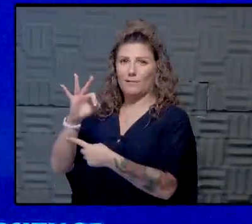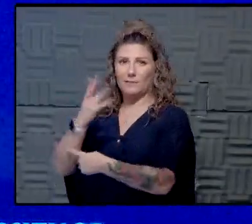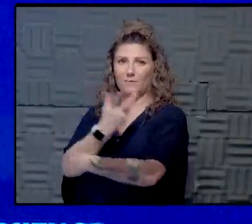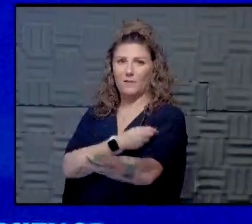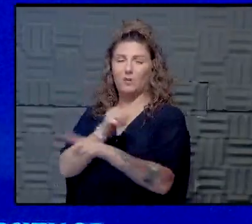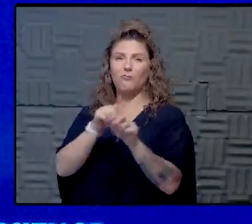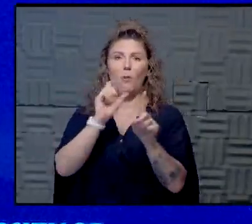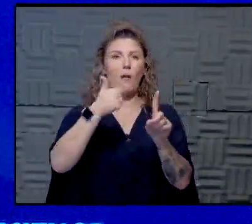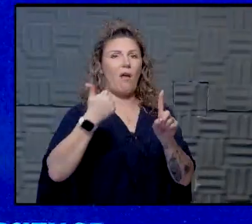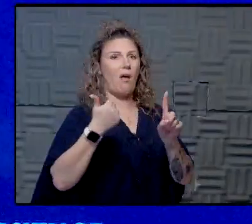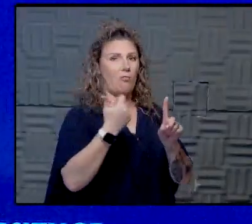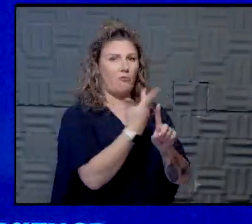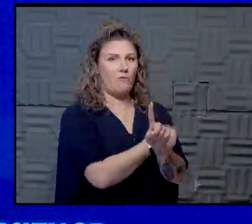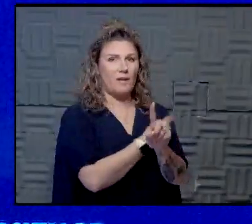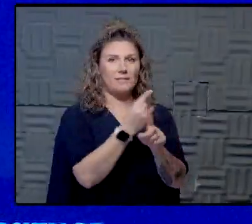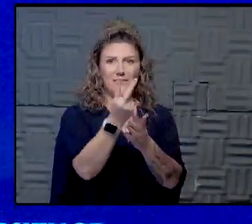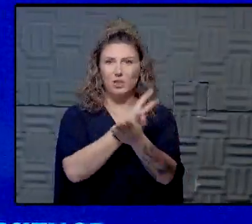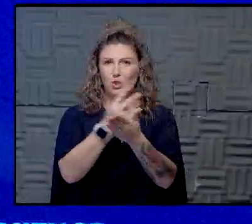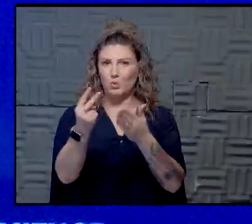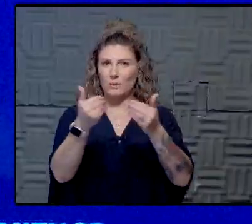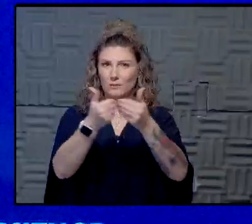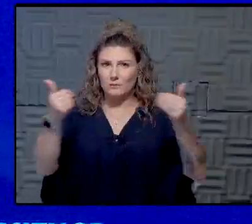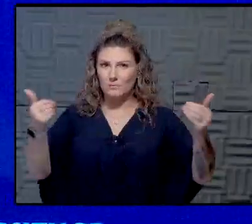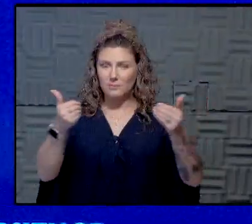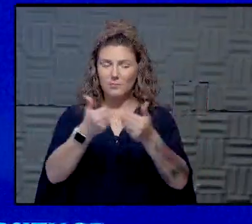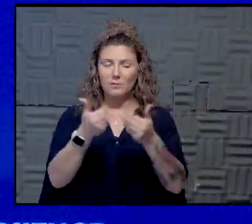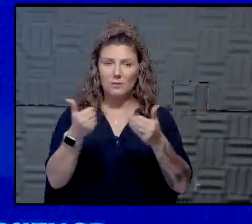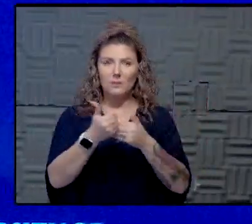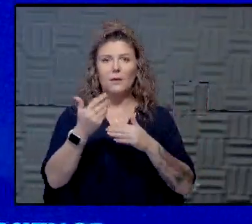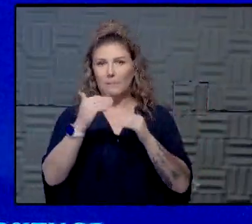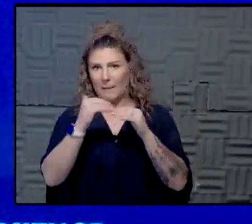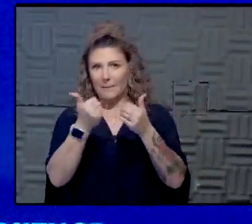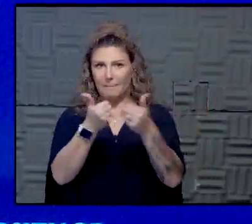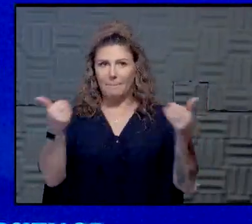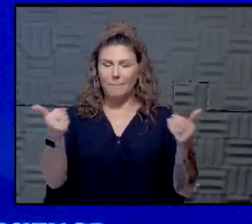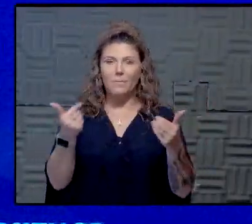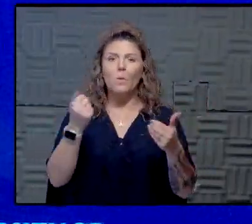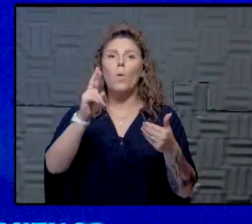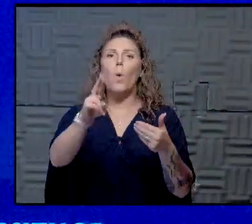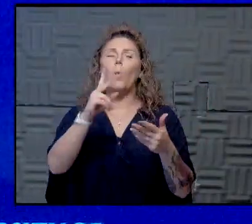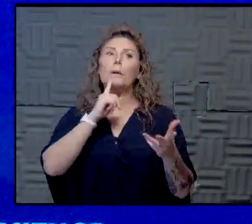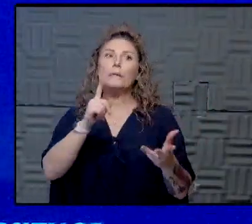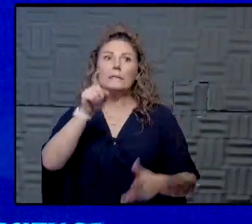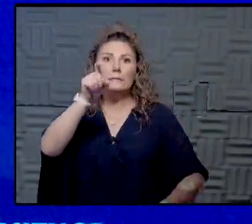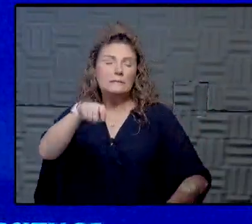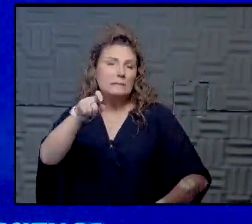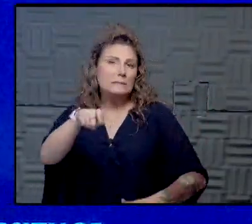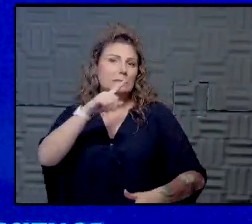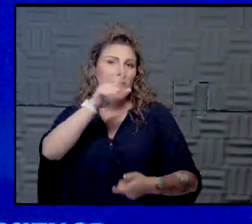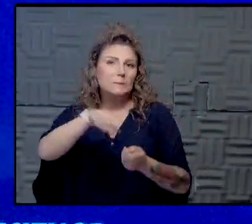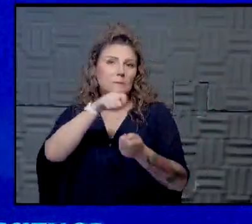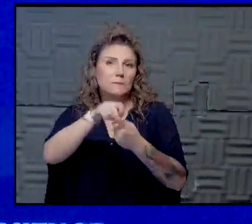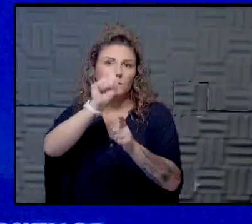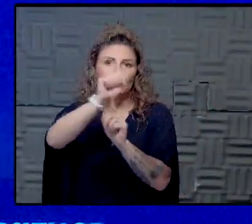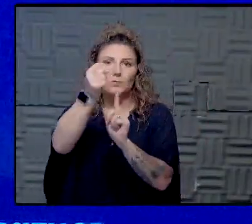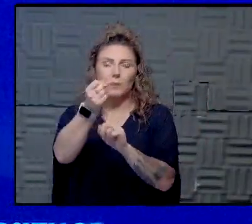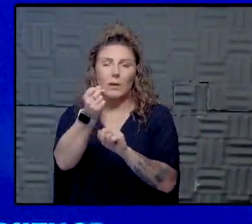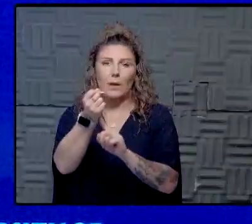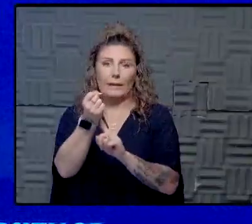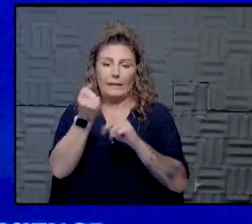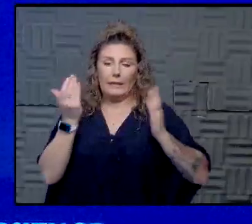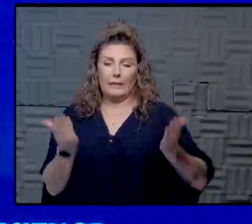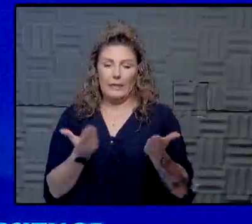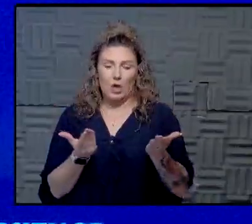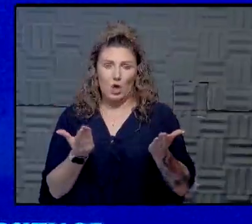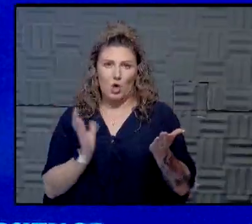any other vaccine from 2 weeks, by 2 weeks, unless there are extenuating circumstances. And I know that here in